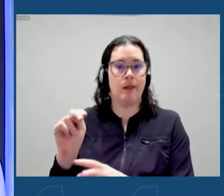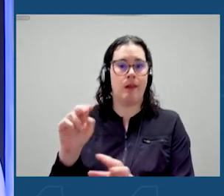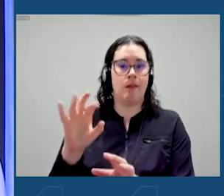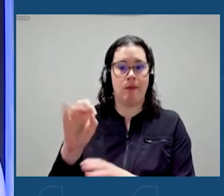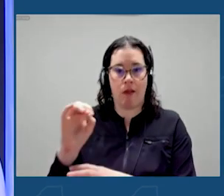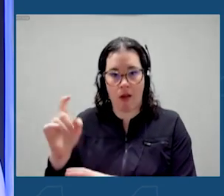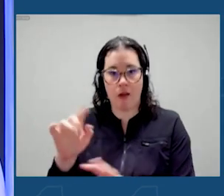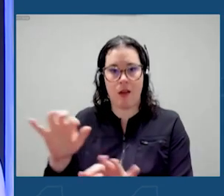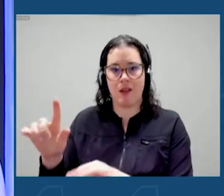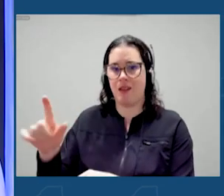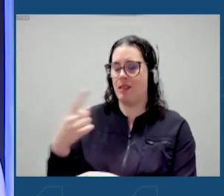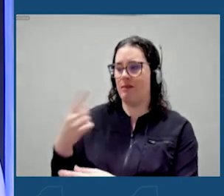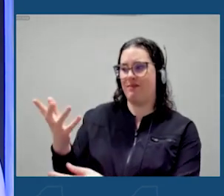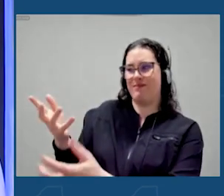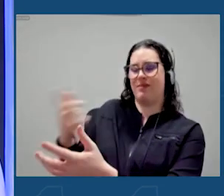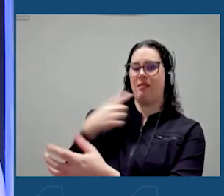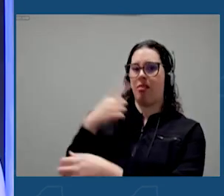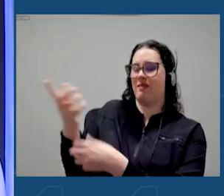enough,